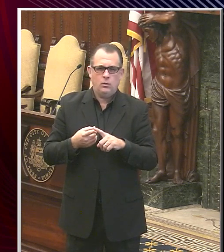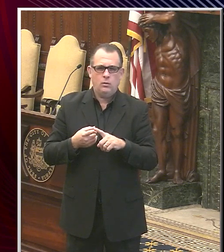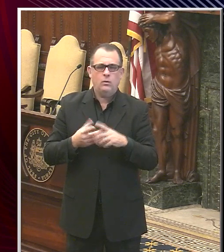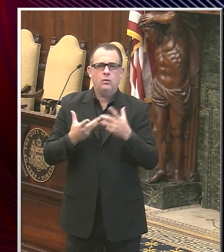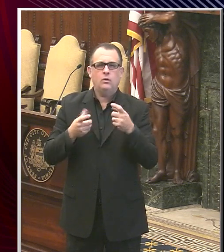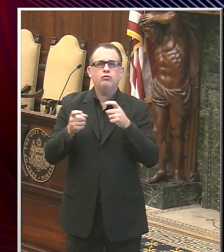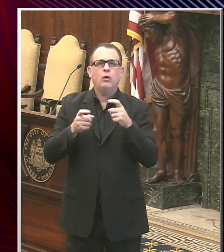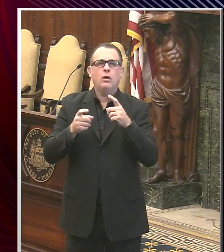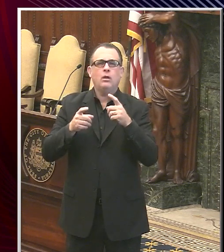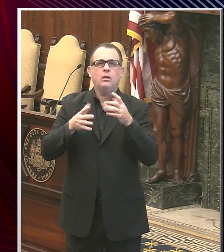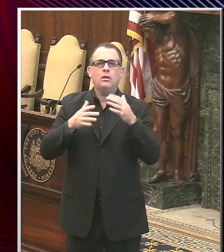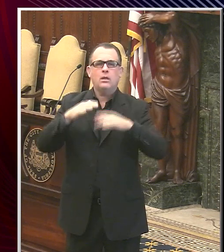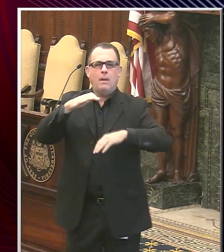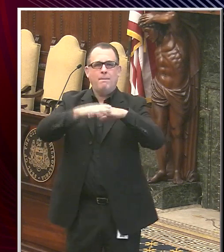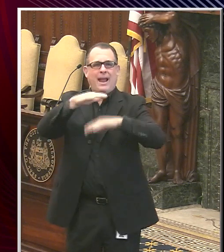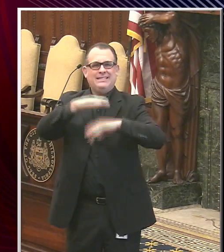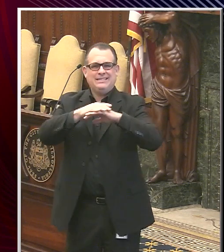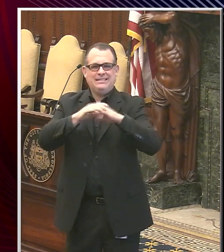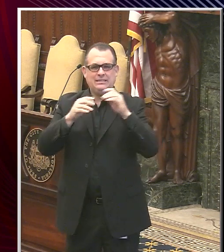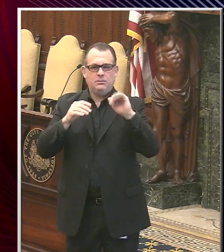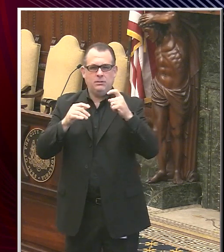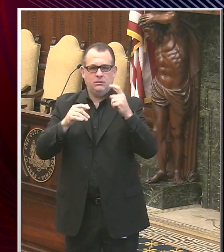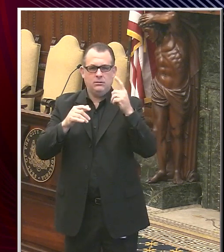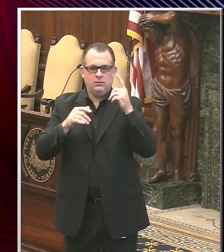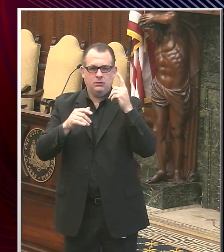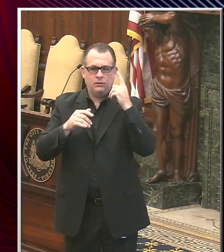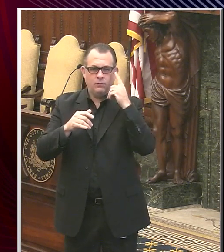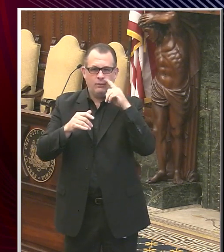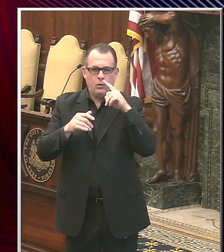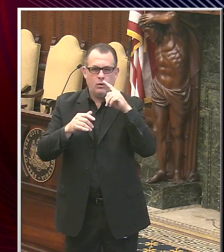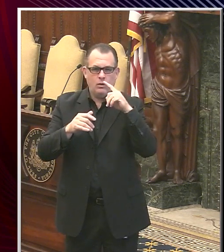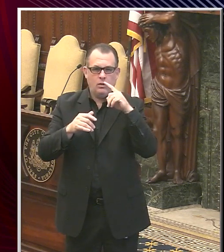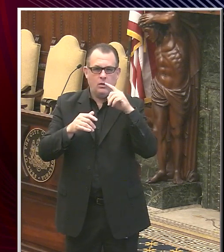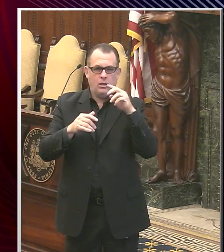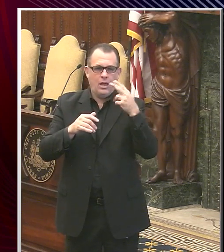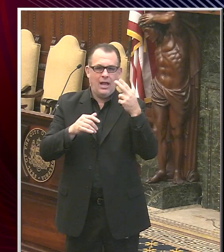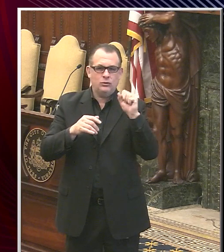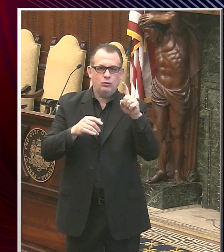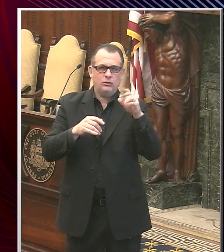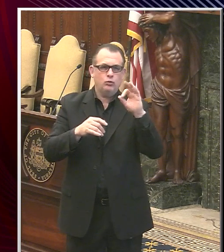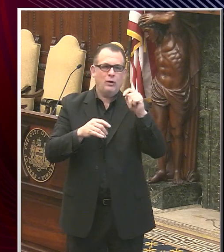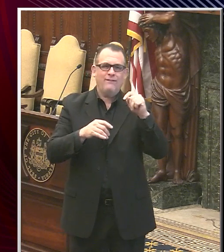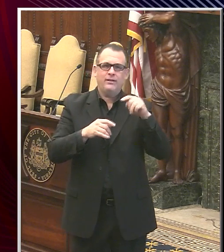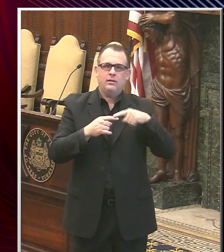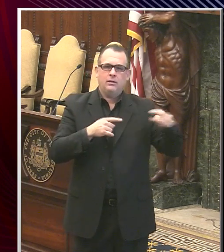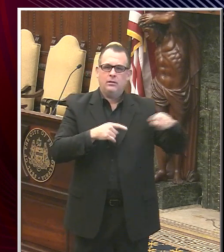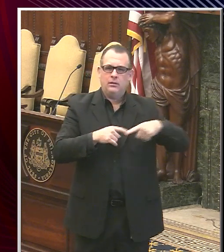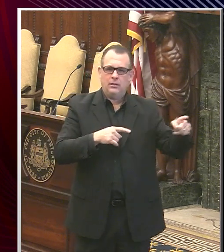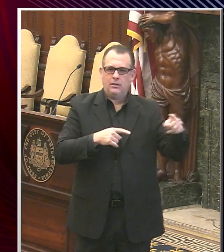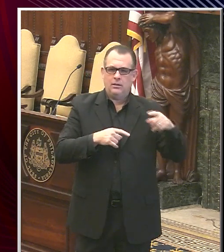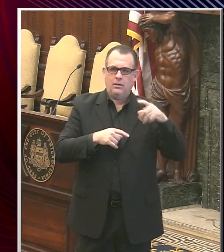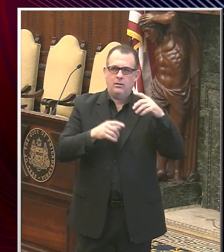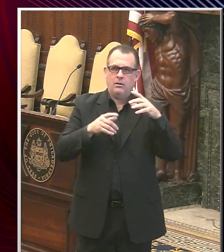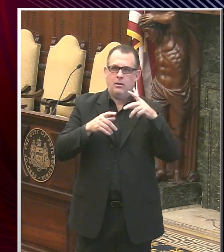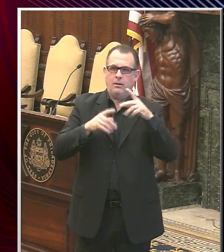it's 5 per 1,000 square feet, does that include both workers and the customers or clients?